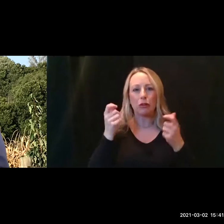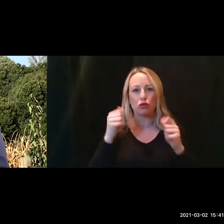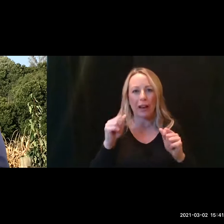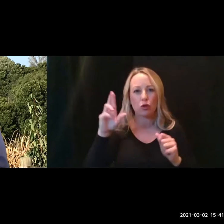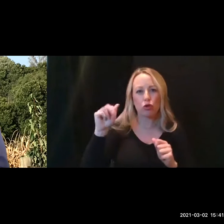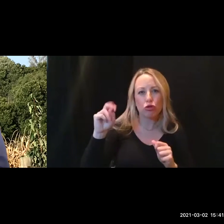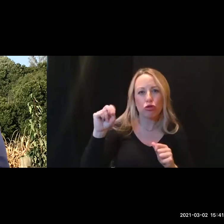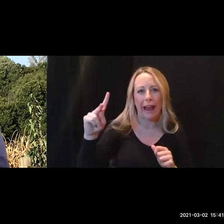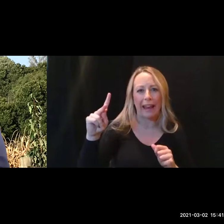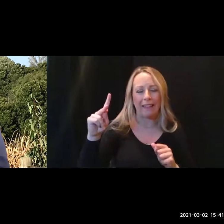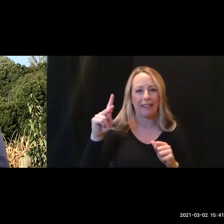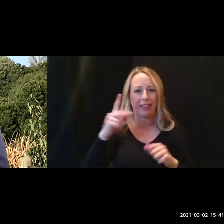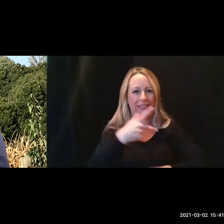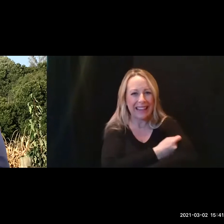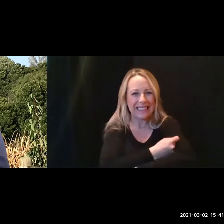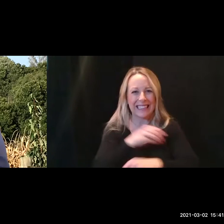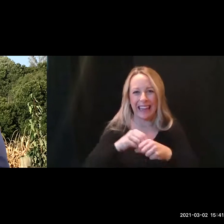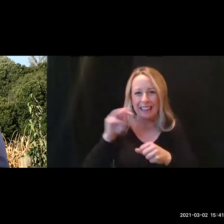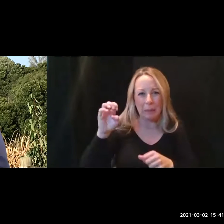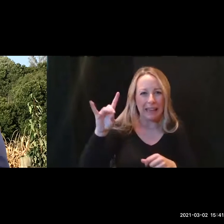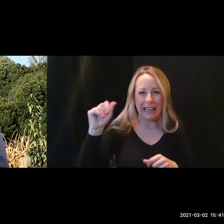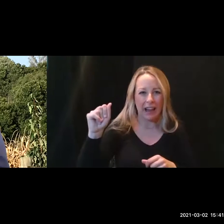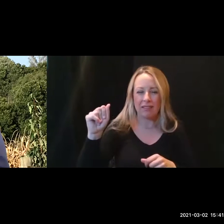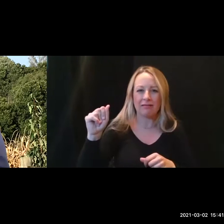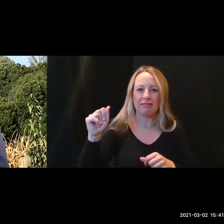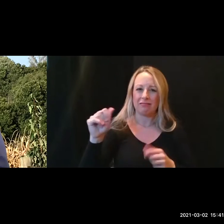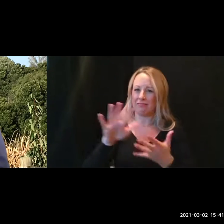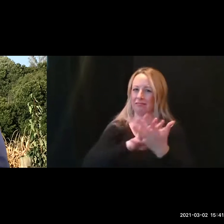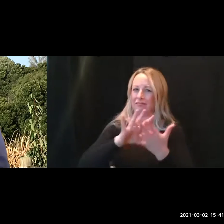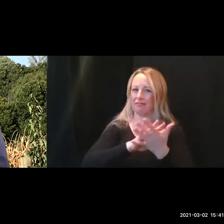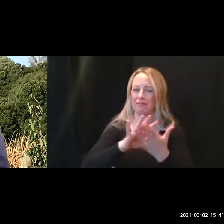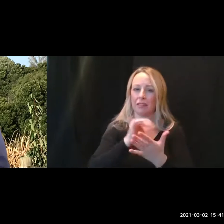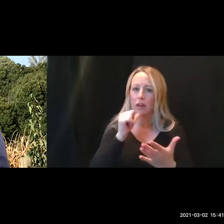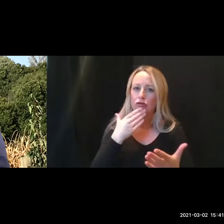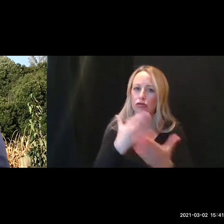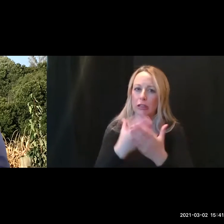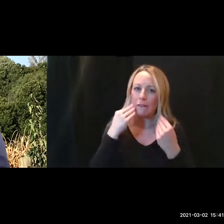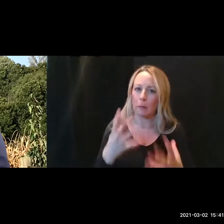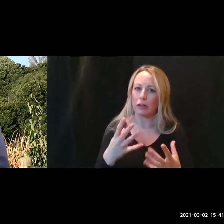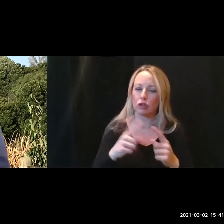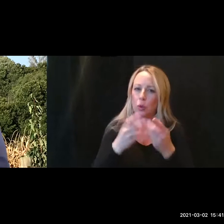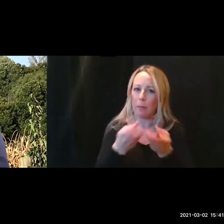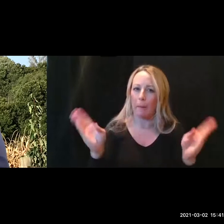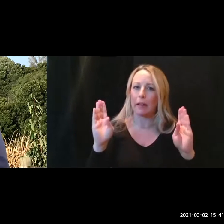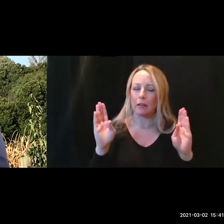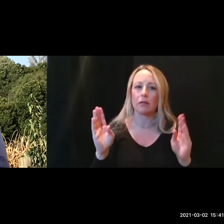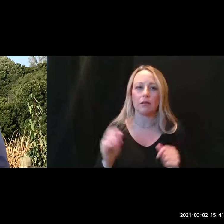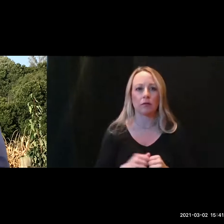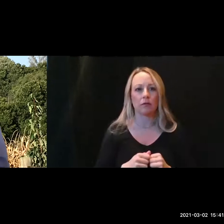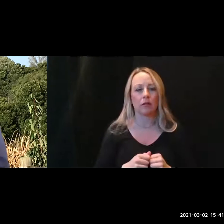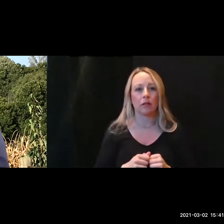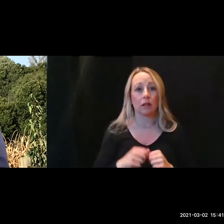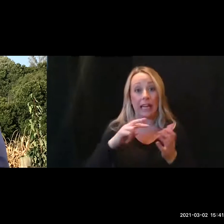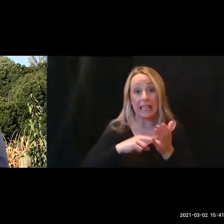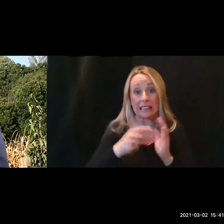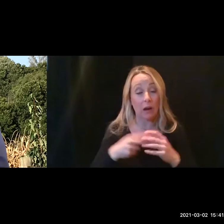media or elsewhere at this time will be misleading to the public. The intent is to have 20 million doses